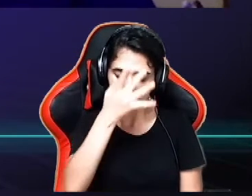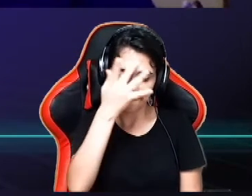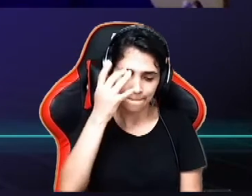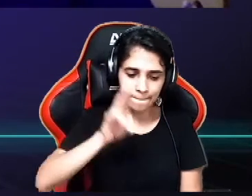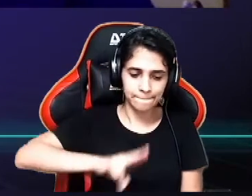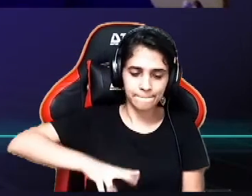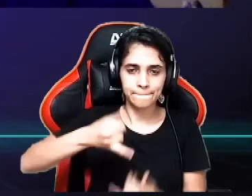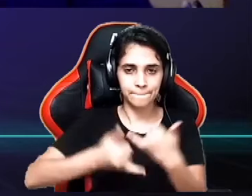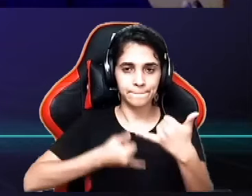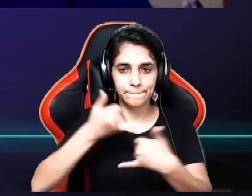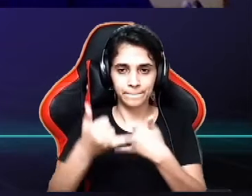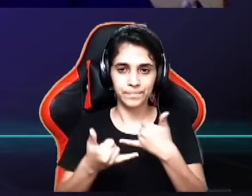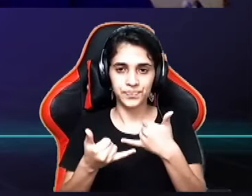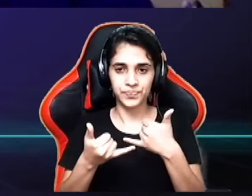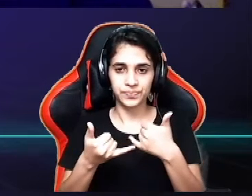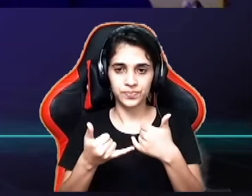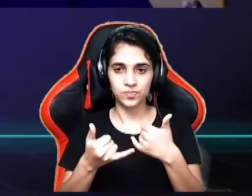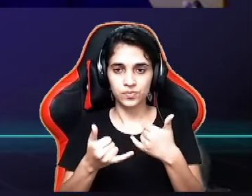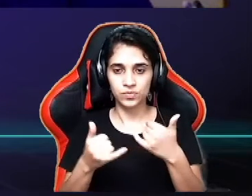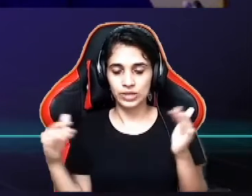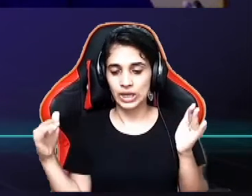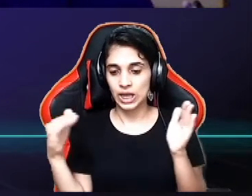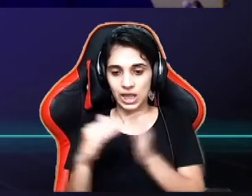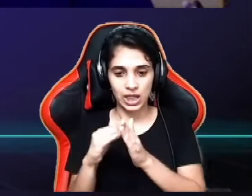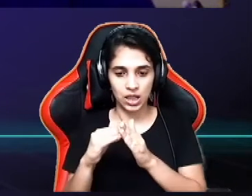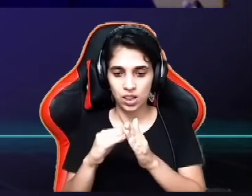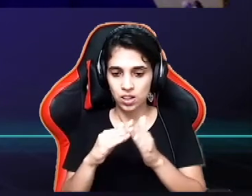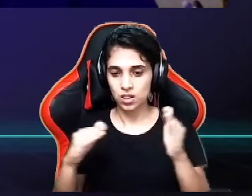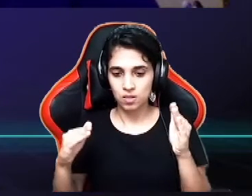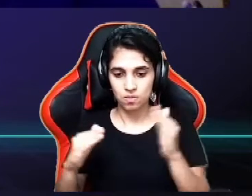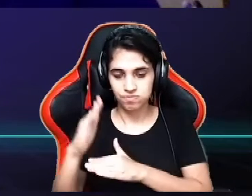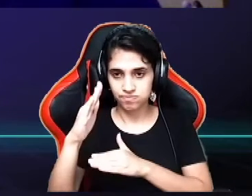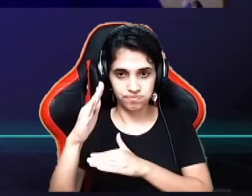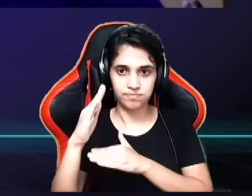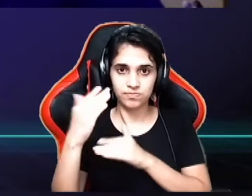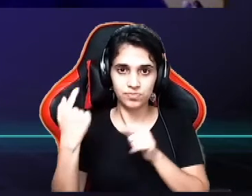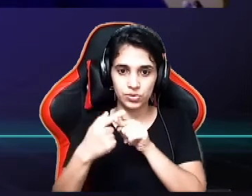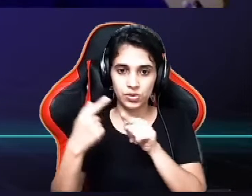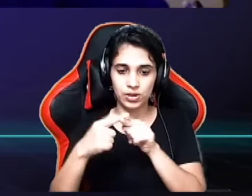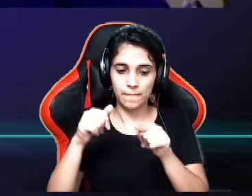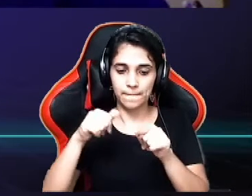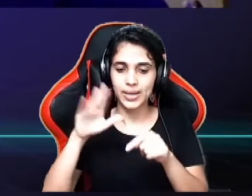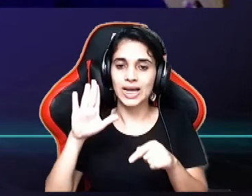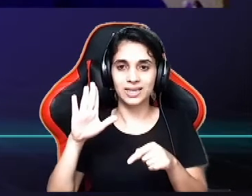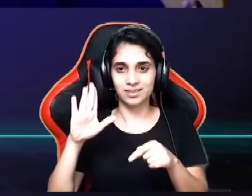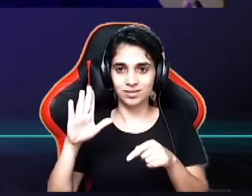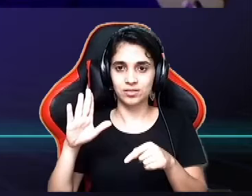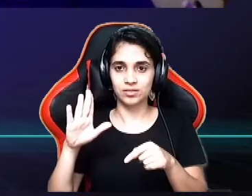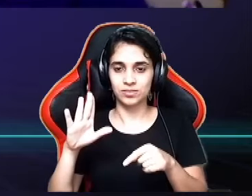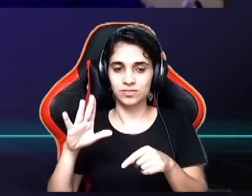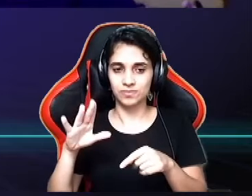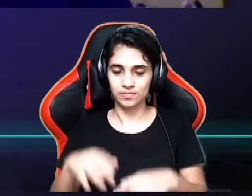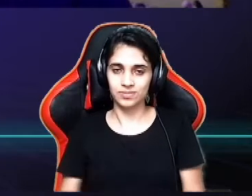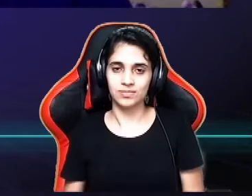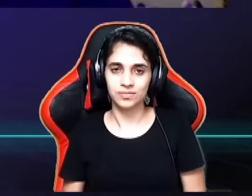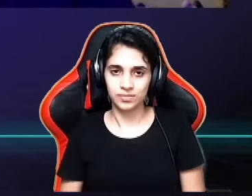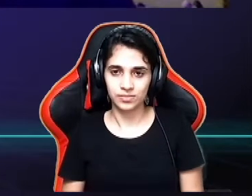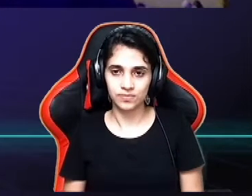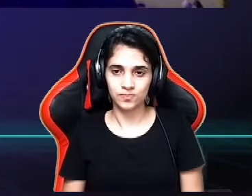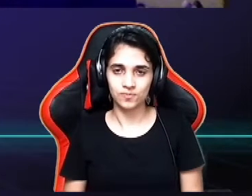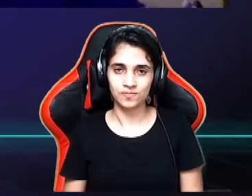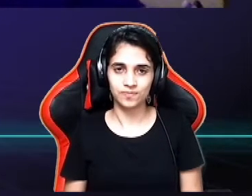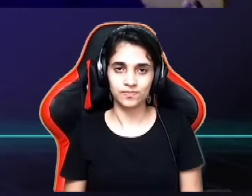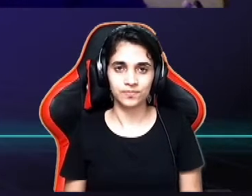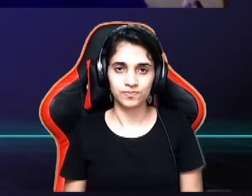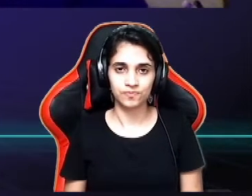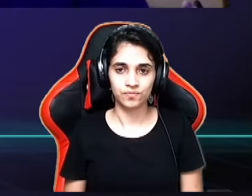the consumption of games today, it's not just spending that time on a mobile device or a console,